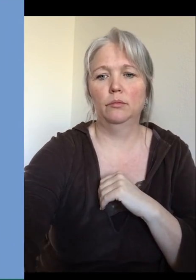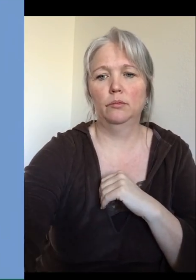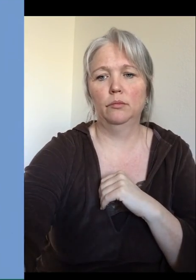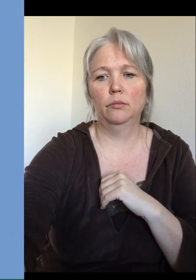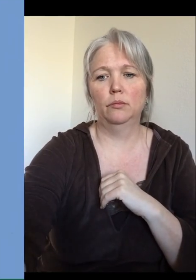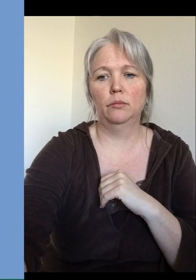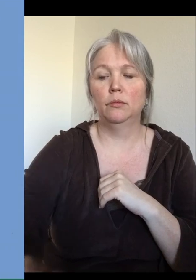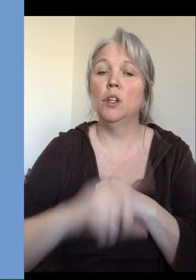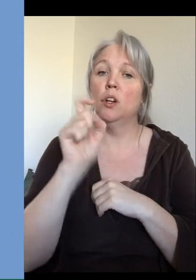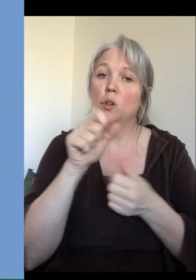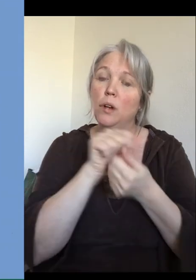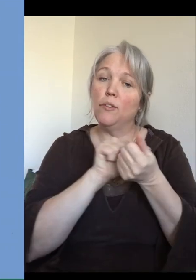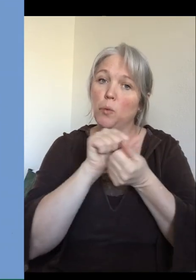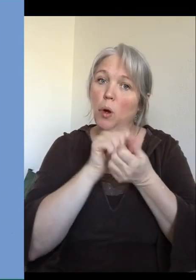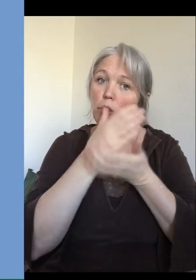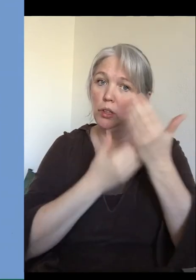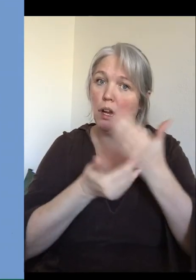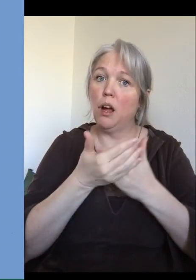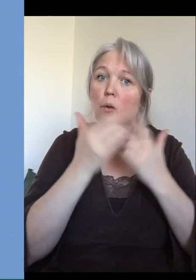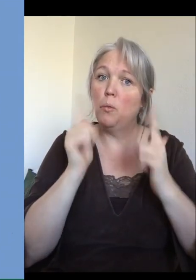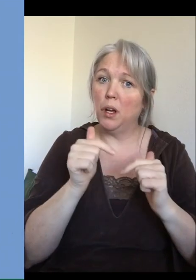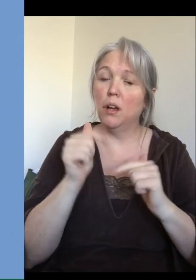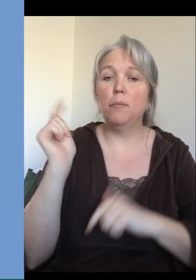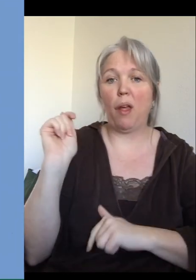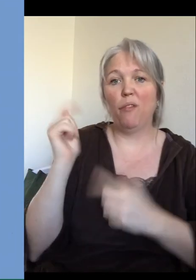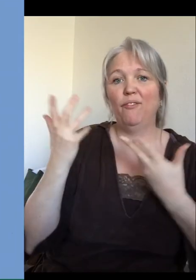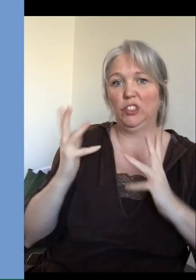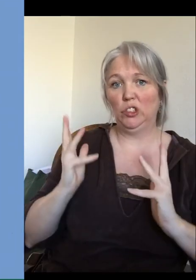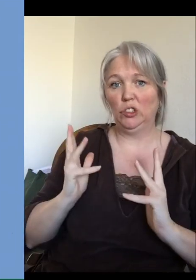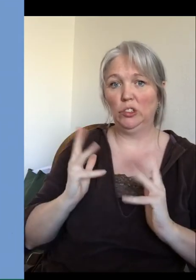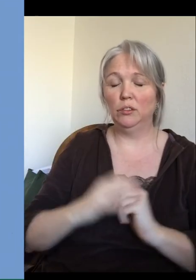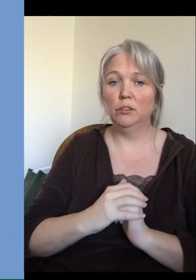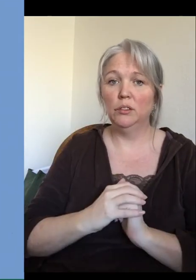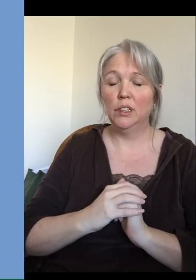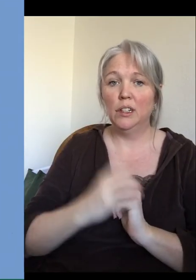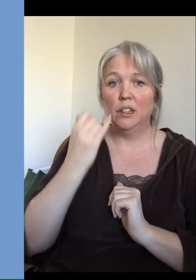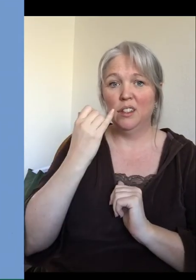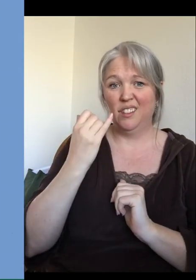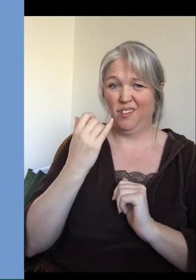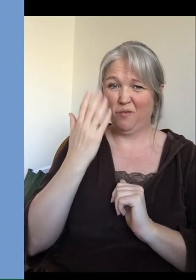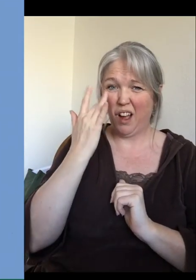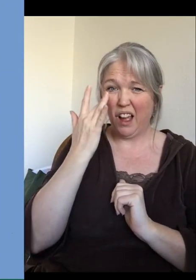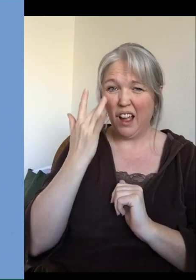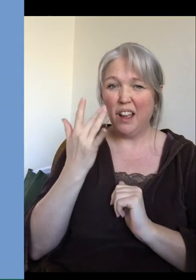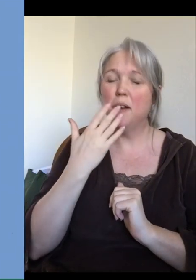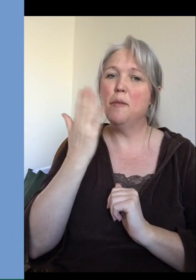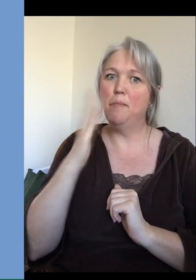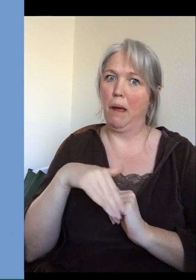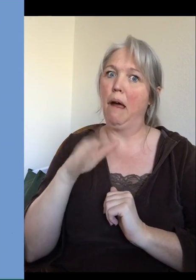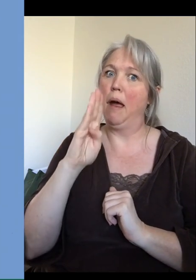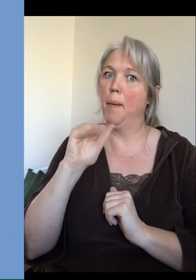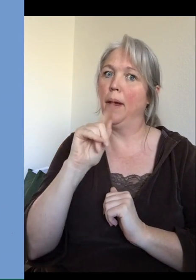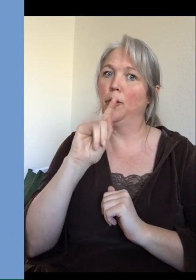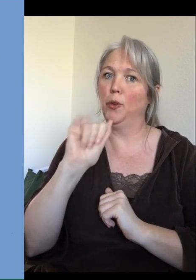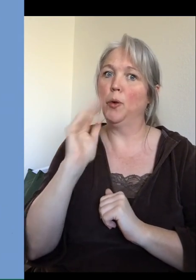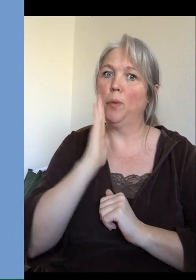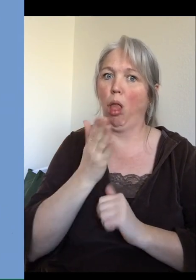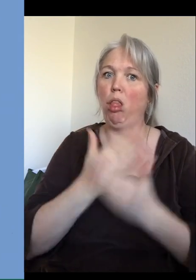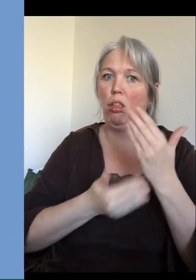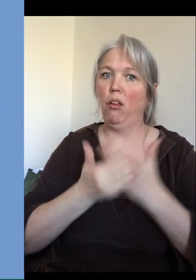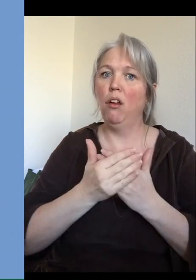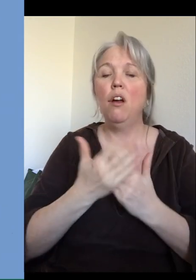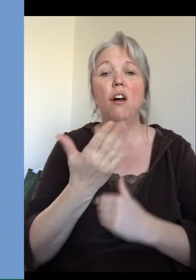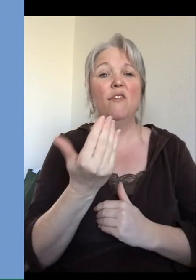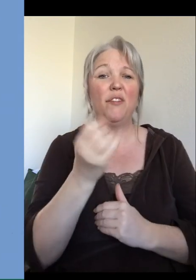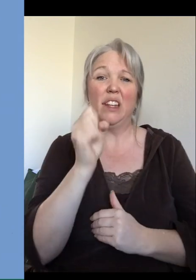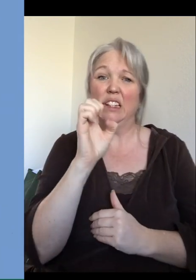You have to wash your hands after you go to the bathroom. Chances are, they have some bad bacteria on them. Clean them for 15 seconds